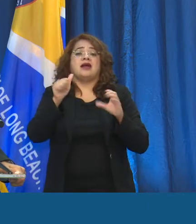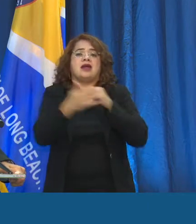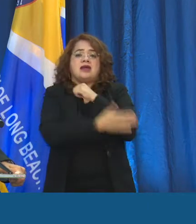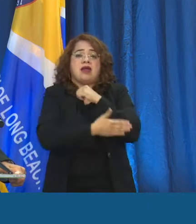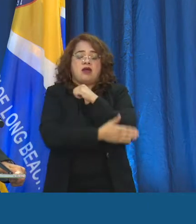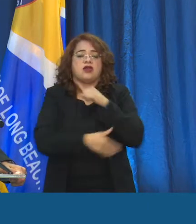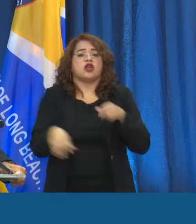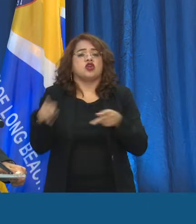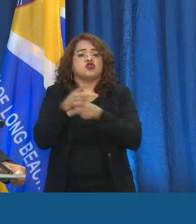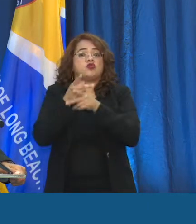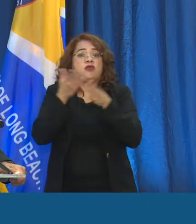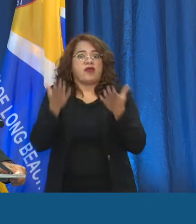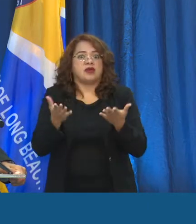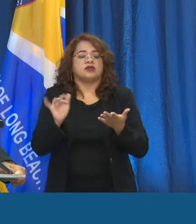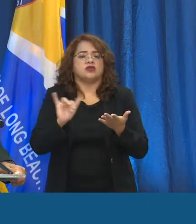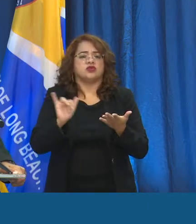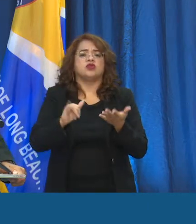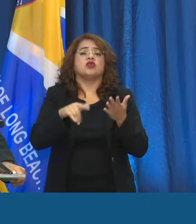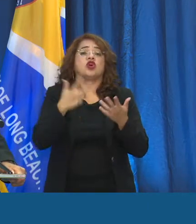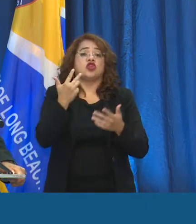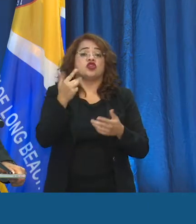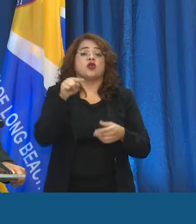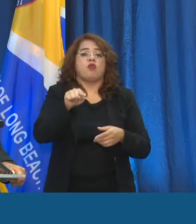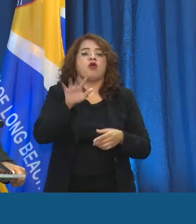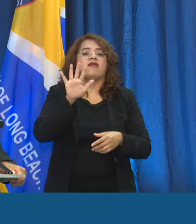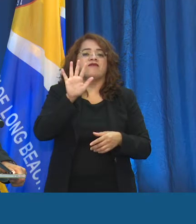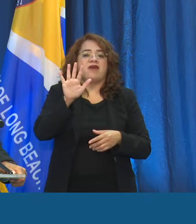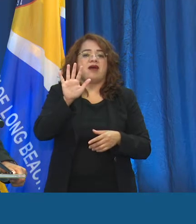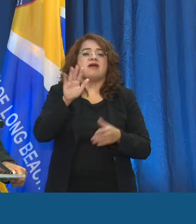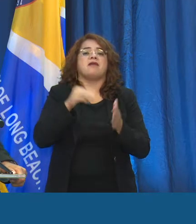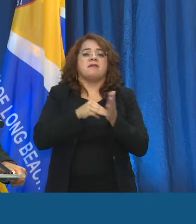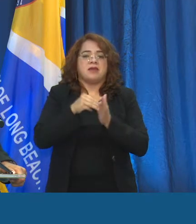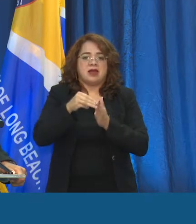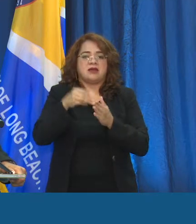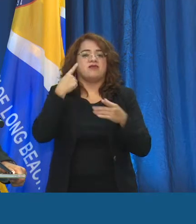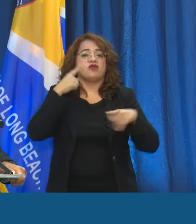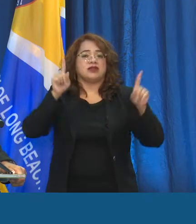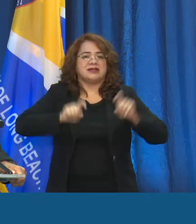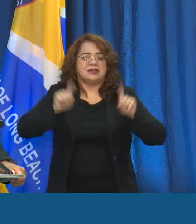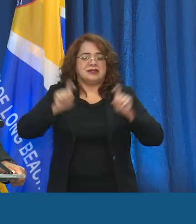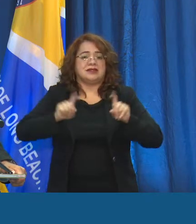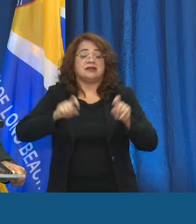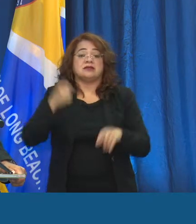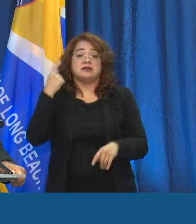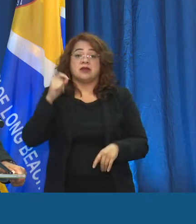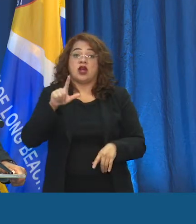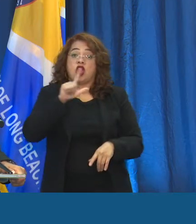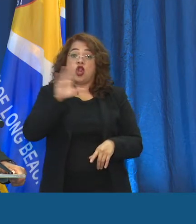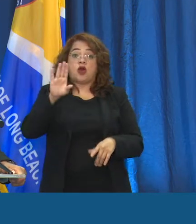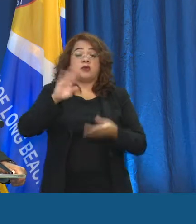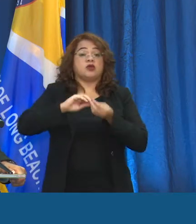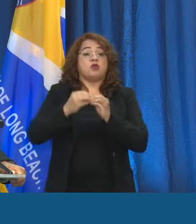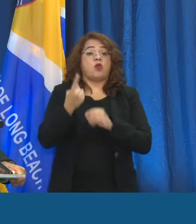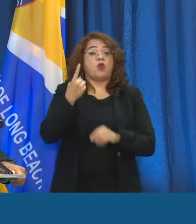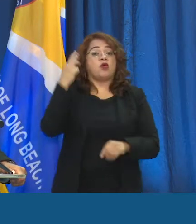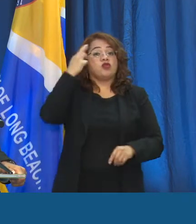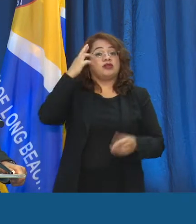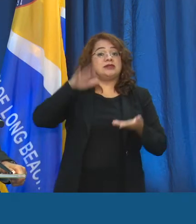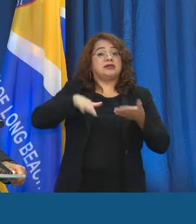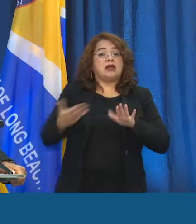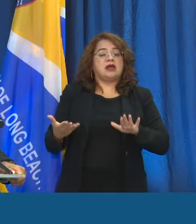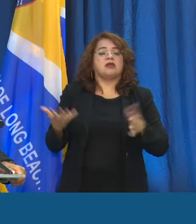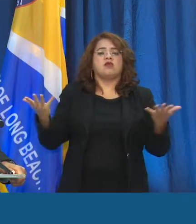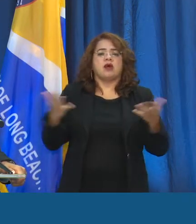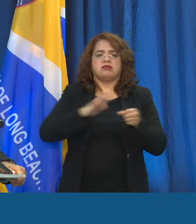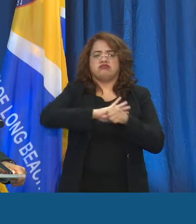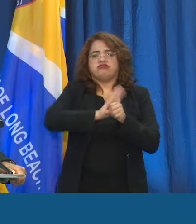additional $13.5 million for testing. COVID-19 is the leading cause of death in Long Beach. It must be taken seriously,